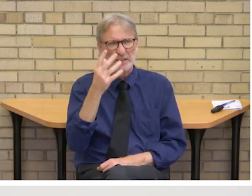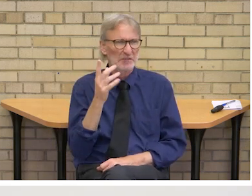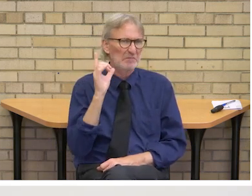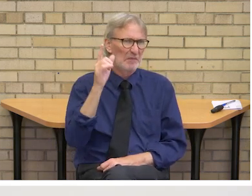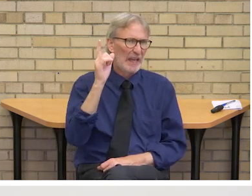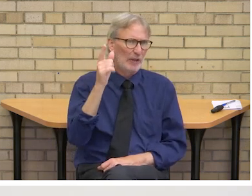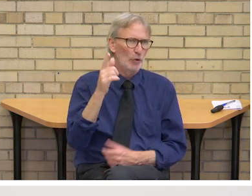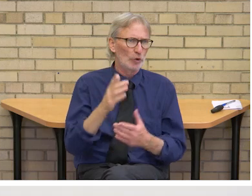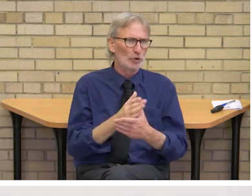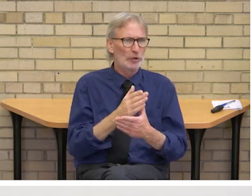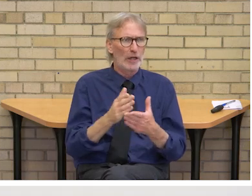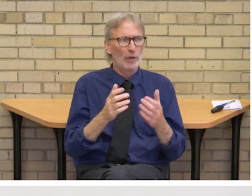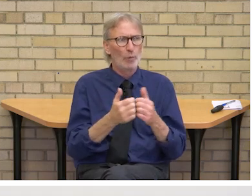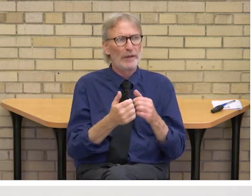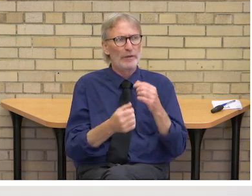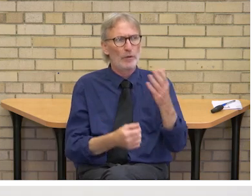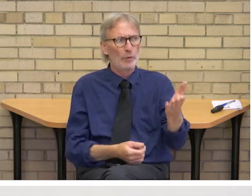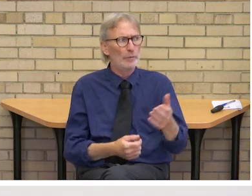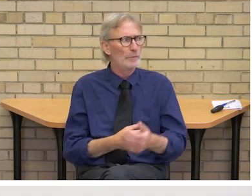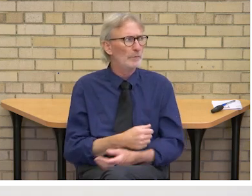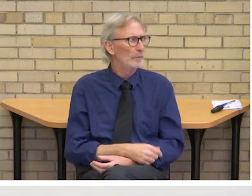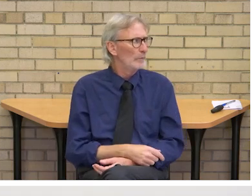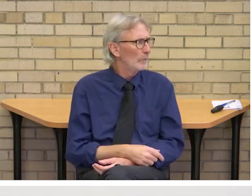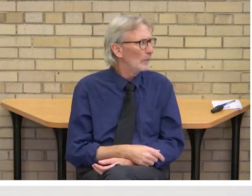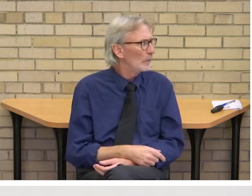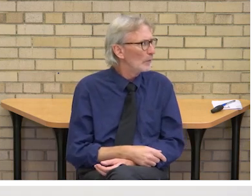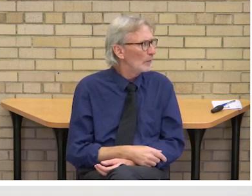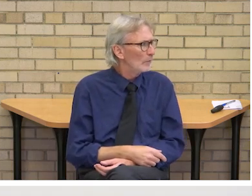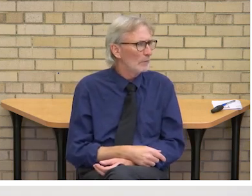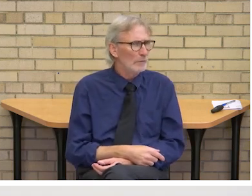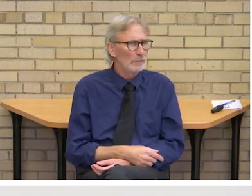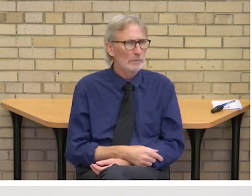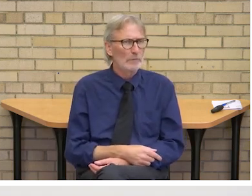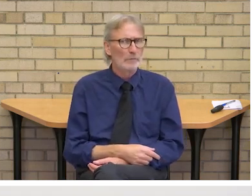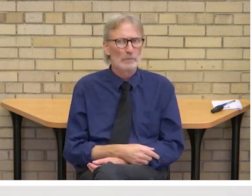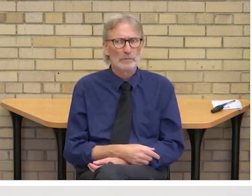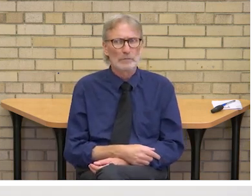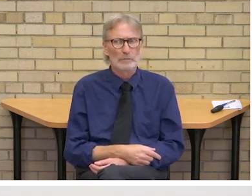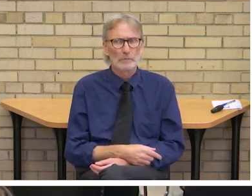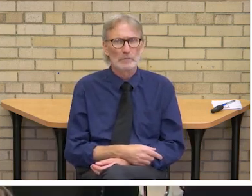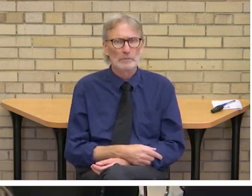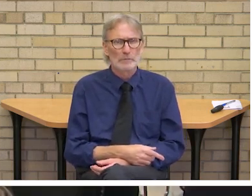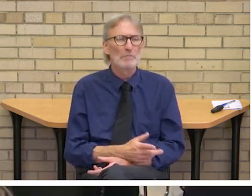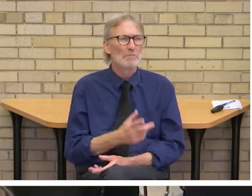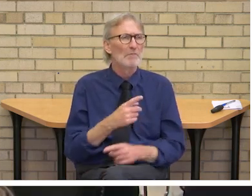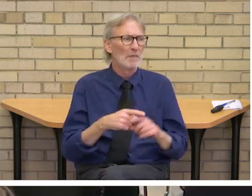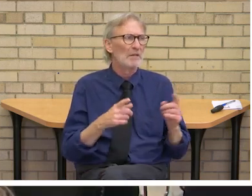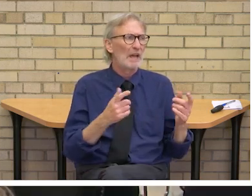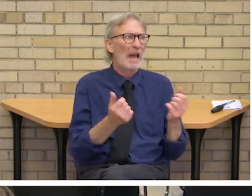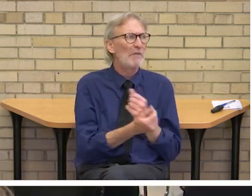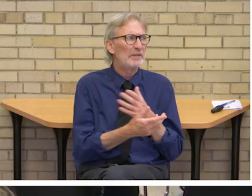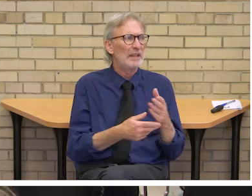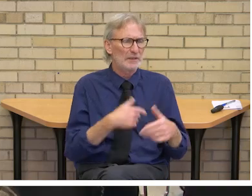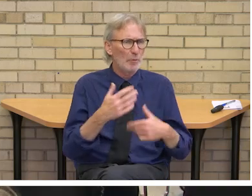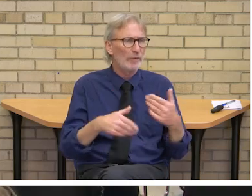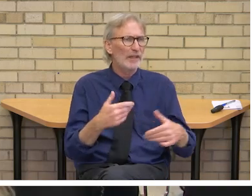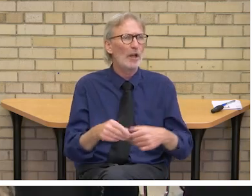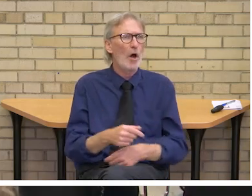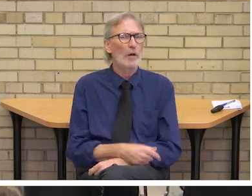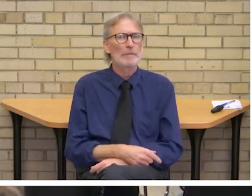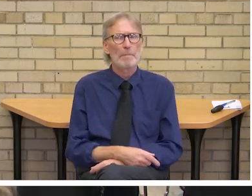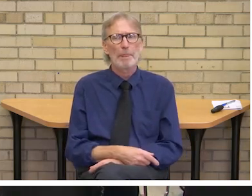community relatively soon here. I know we haven't been out in a while for that one, but it is moving along. Is there a question